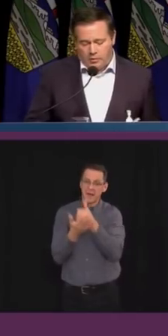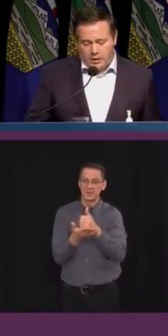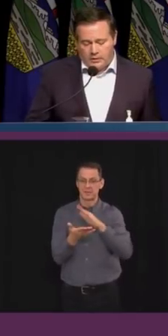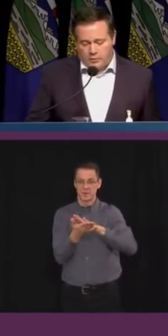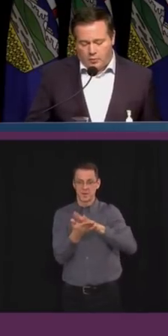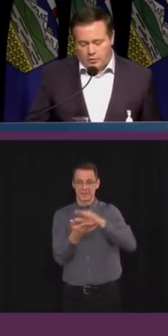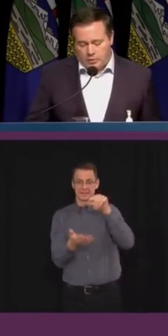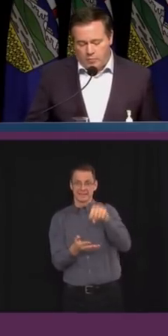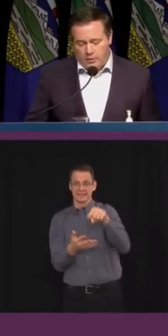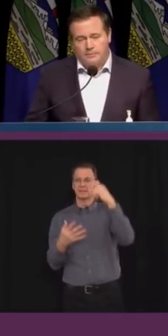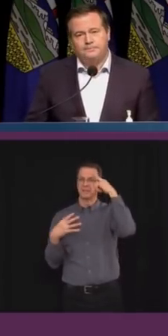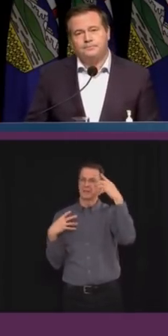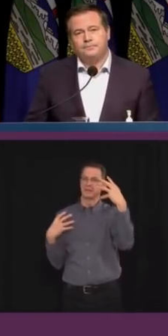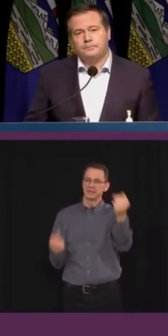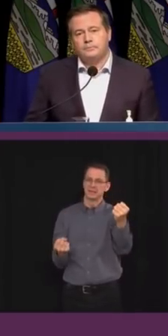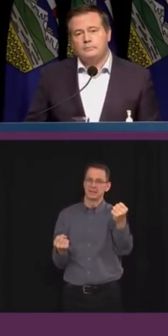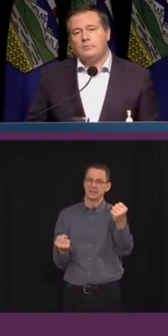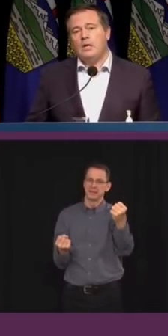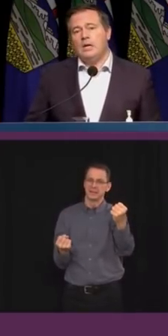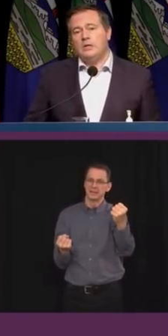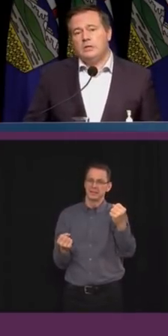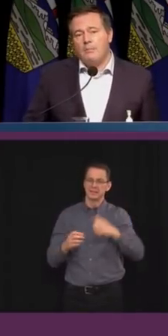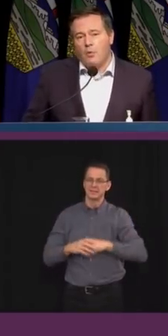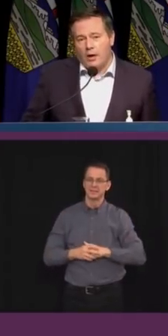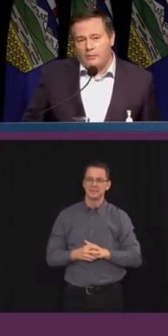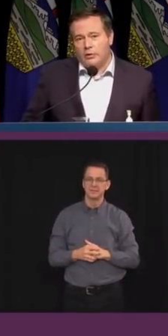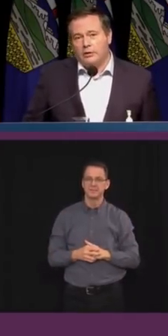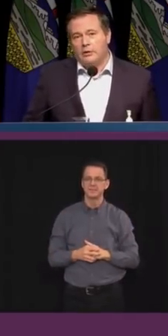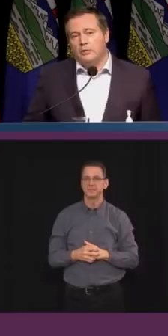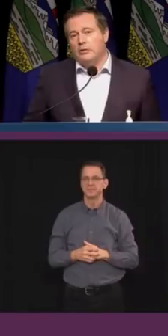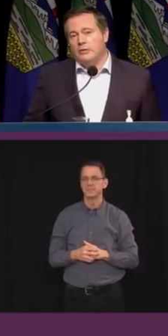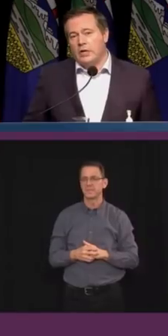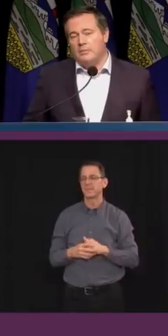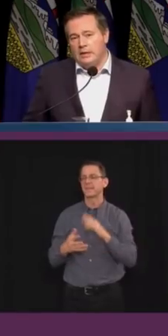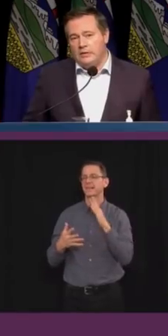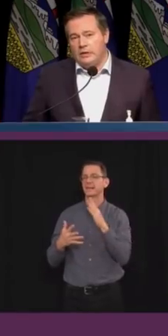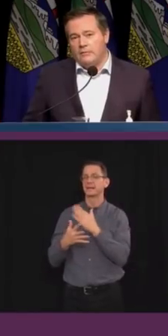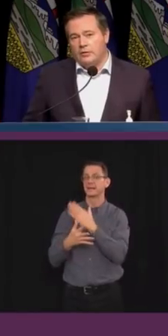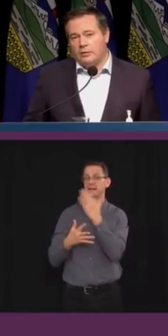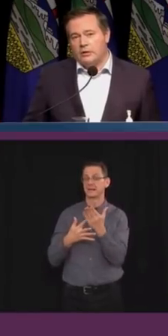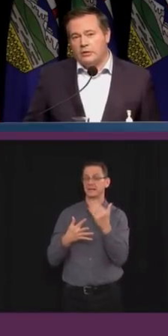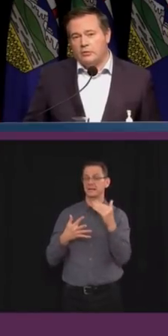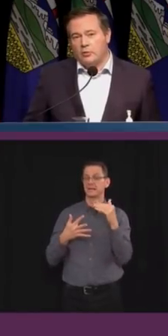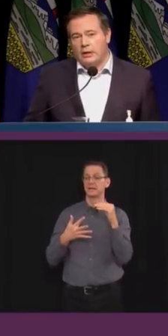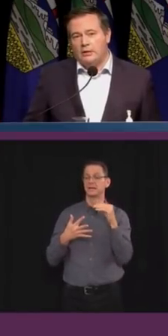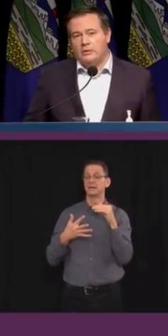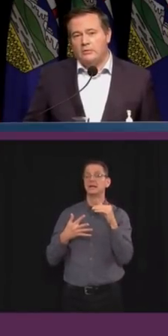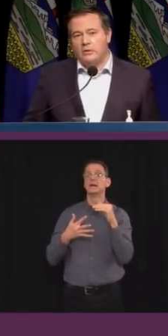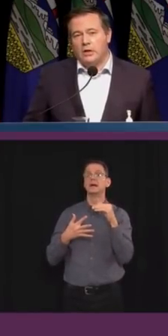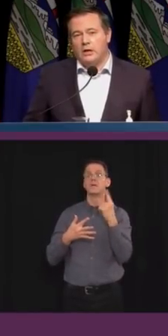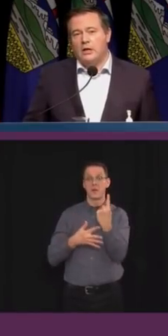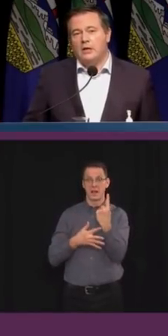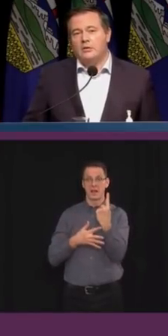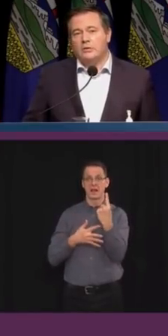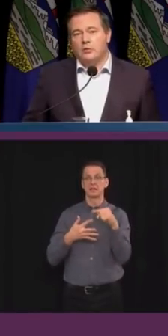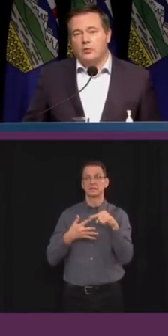step forward towards reopening. Step one will include some easing of restrictions